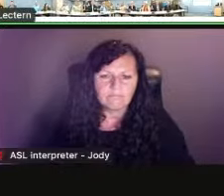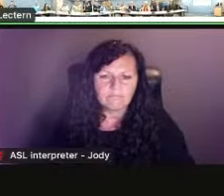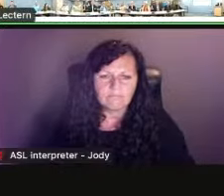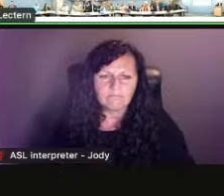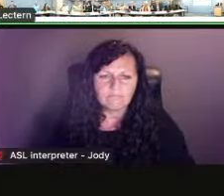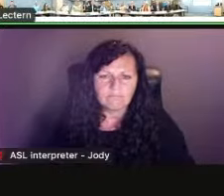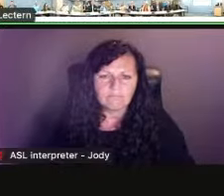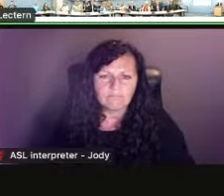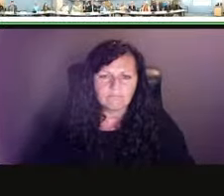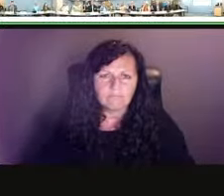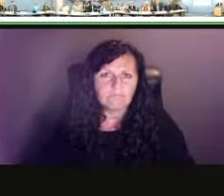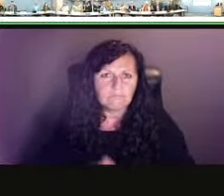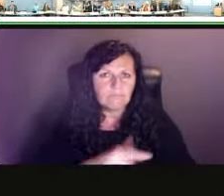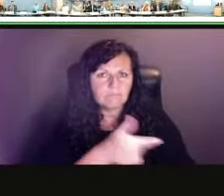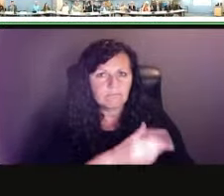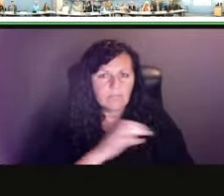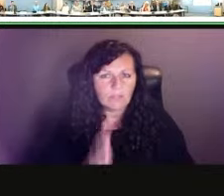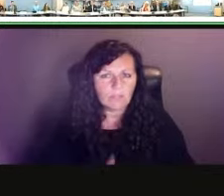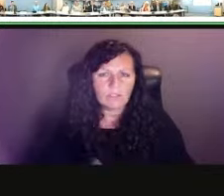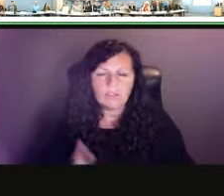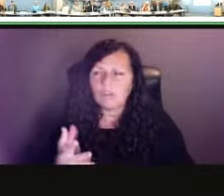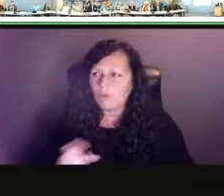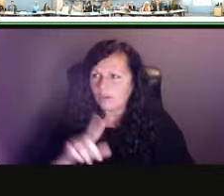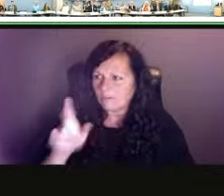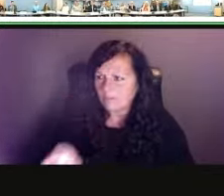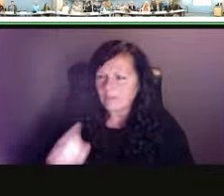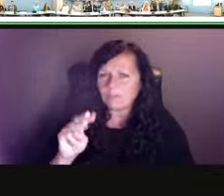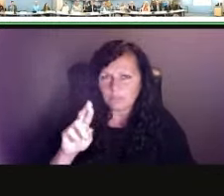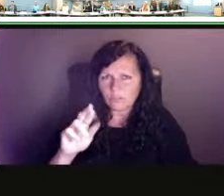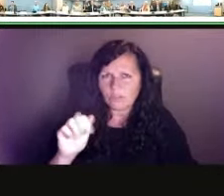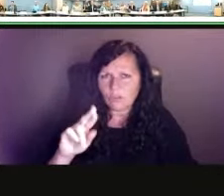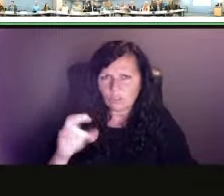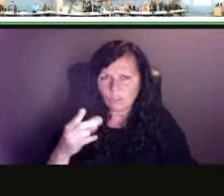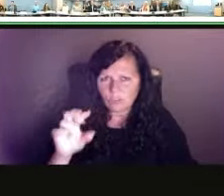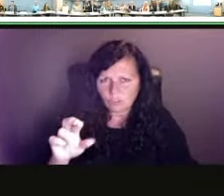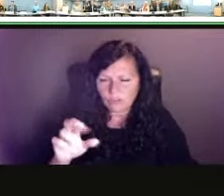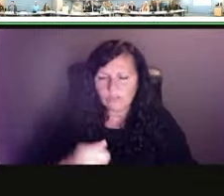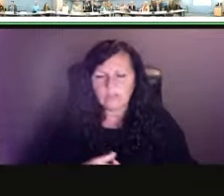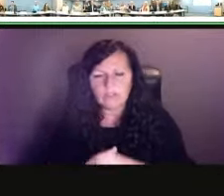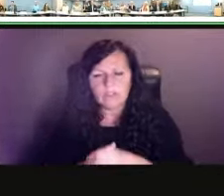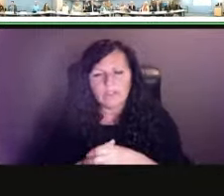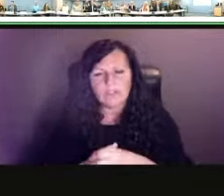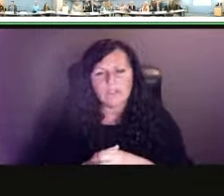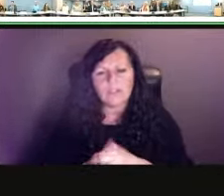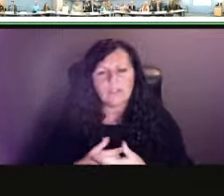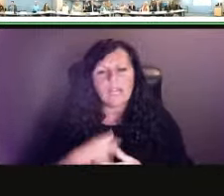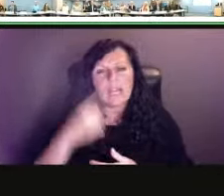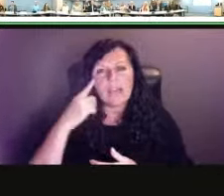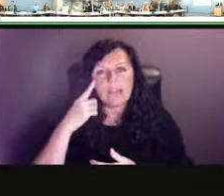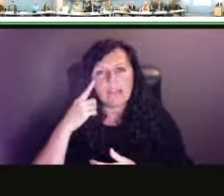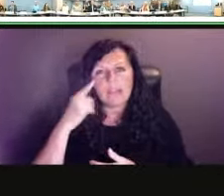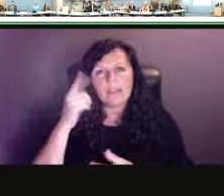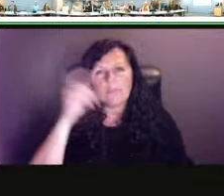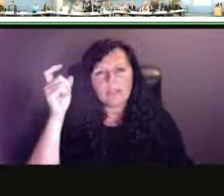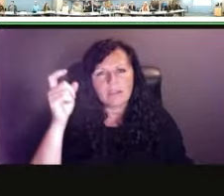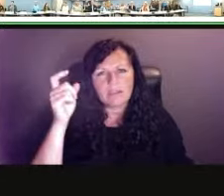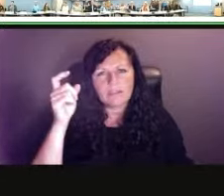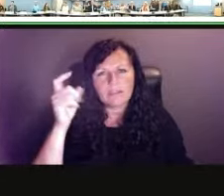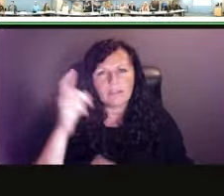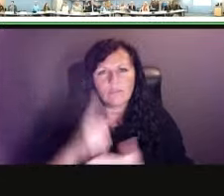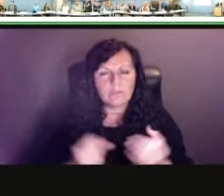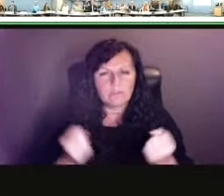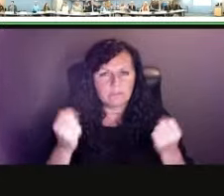Yeah, absolutely. I'm gonna direct this to you, Mr. Archer, as well. I think that because of what many of us